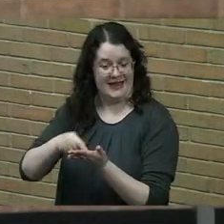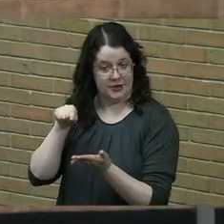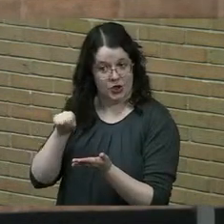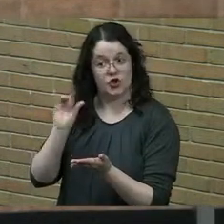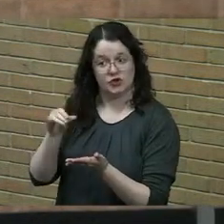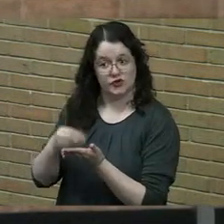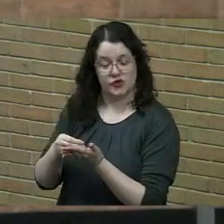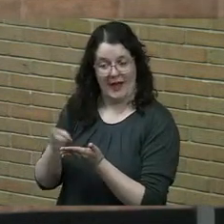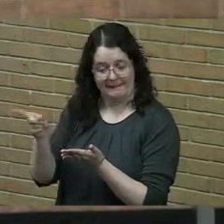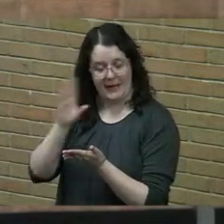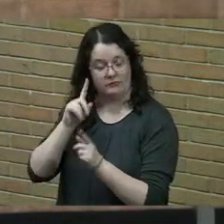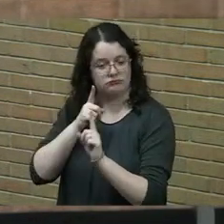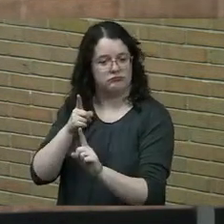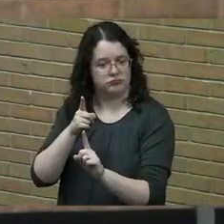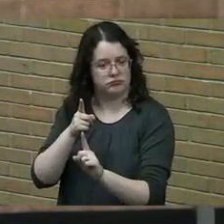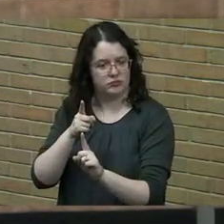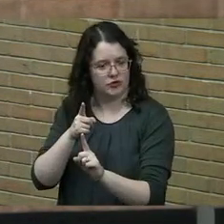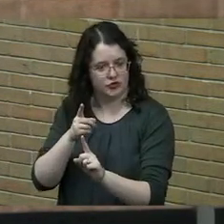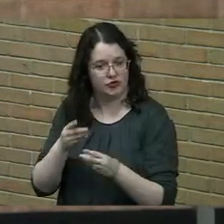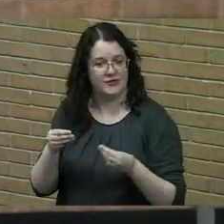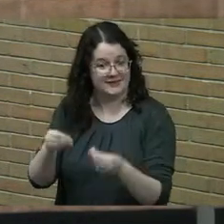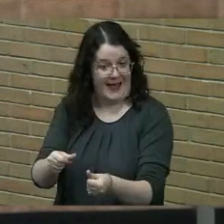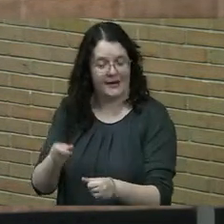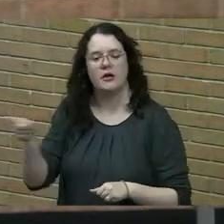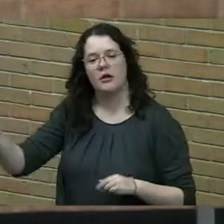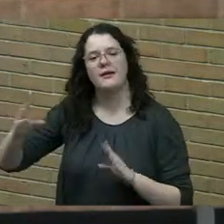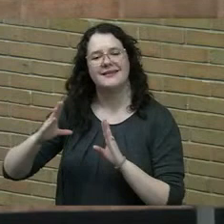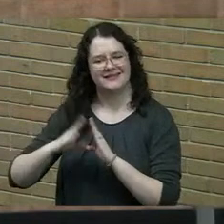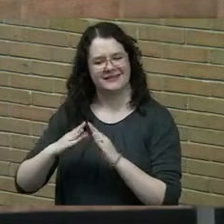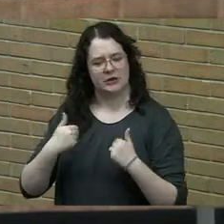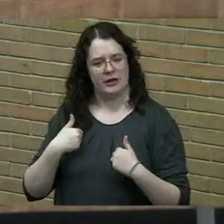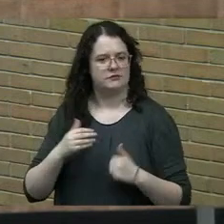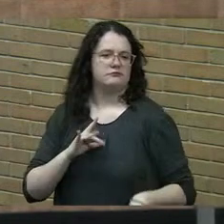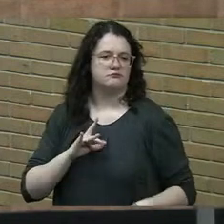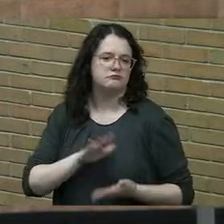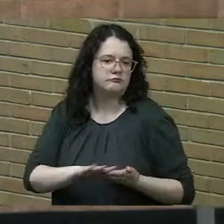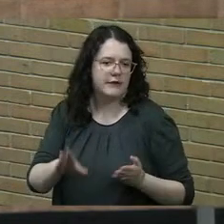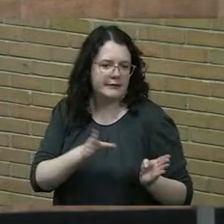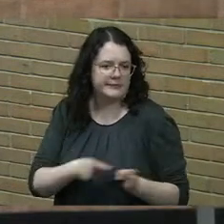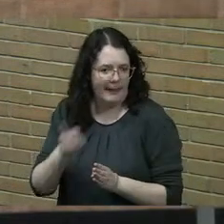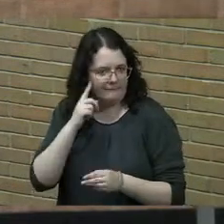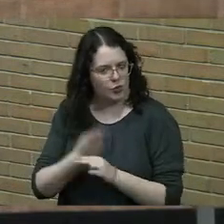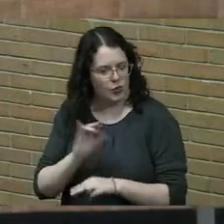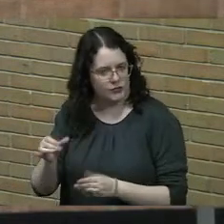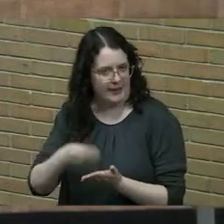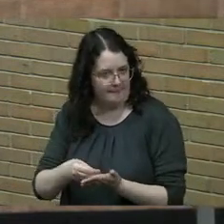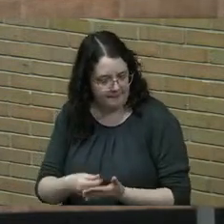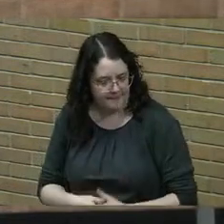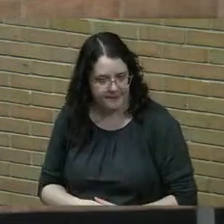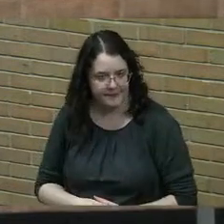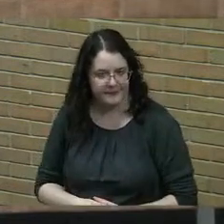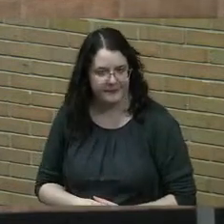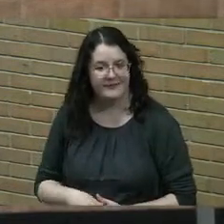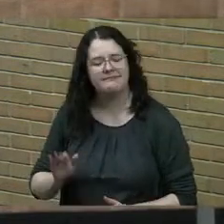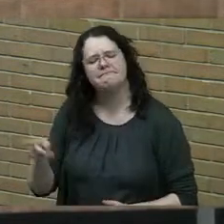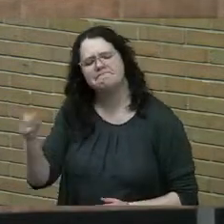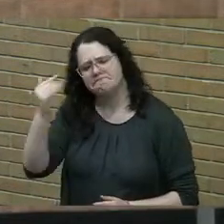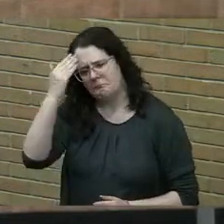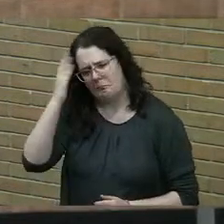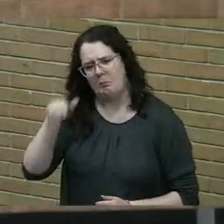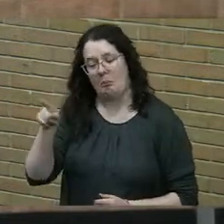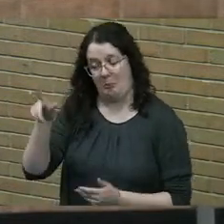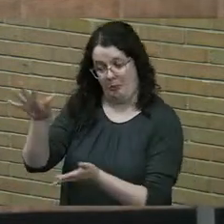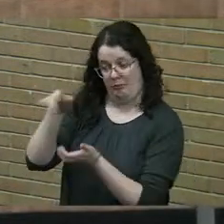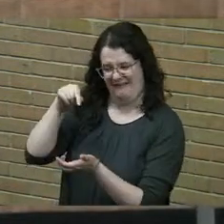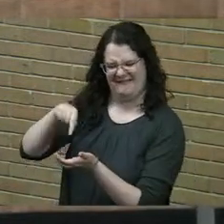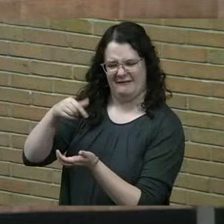spend, and the town does have a very nice plan to utilize those dollars. As you know, those dollars are earmarked for very